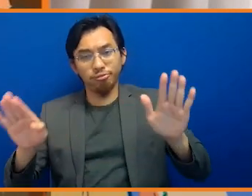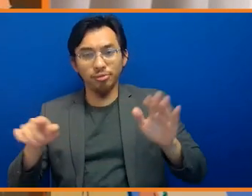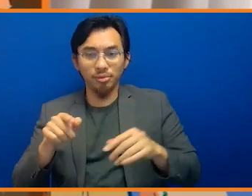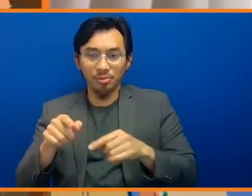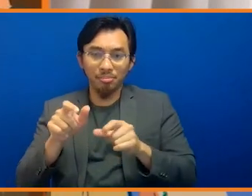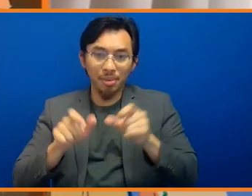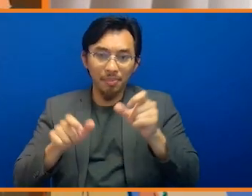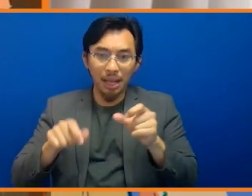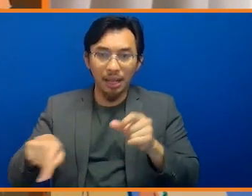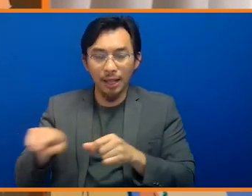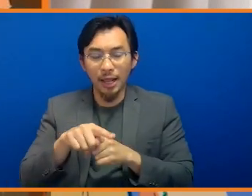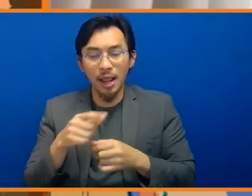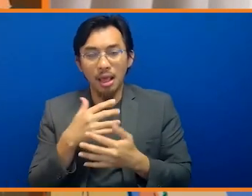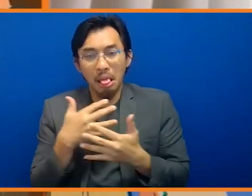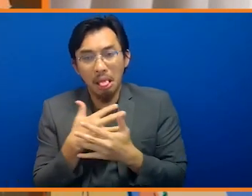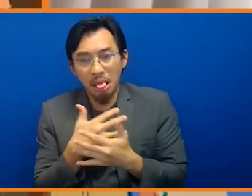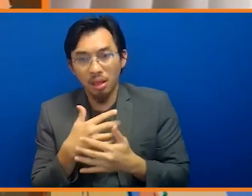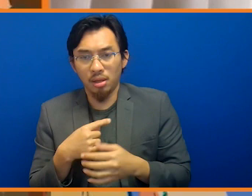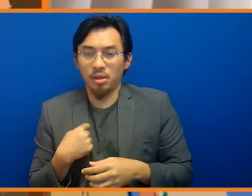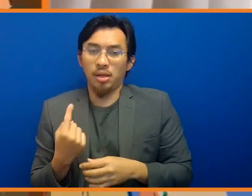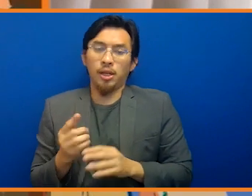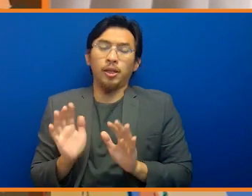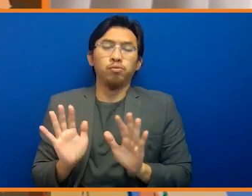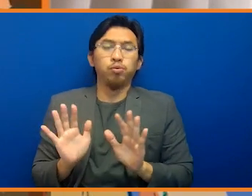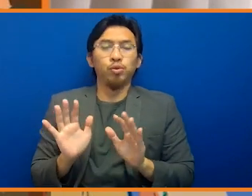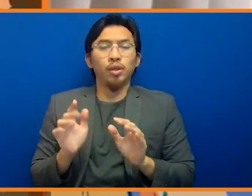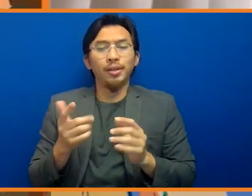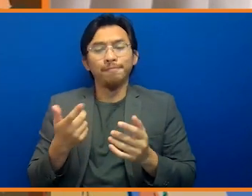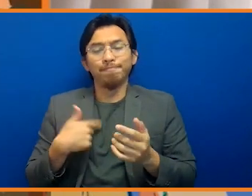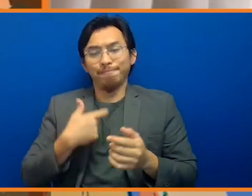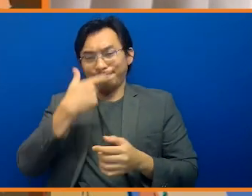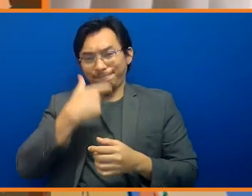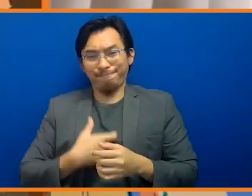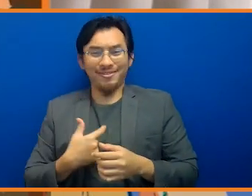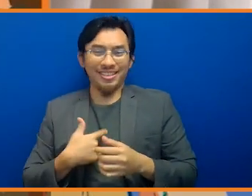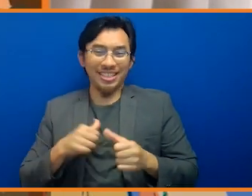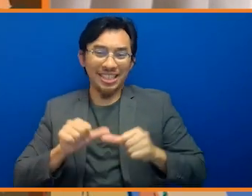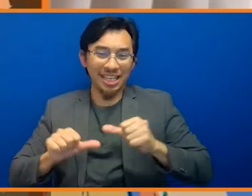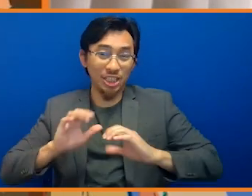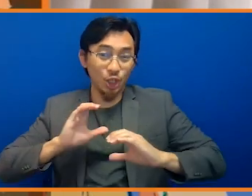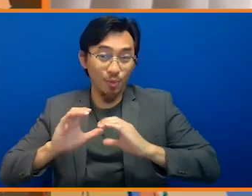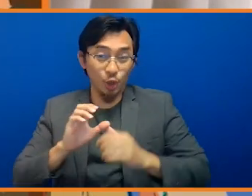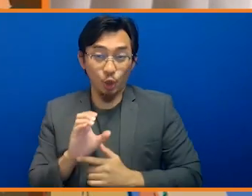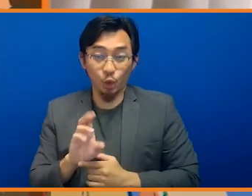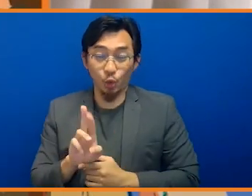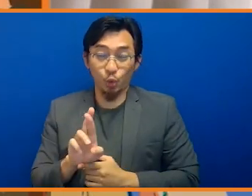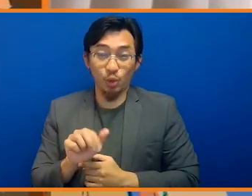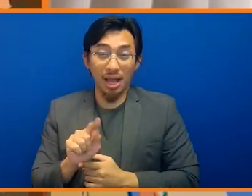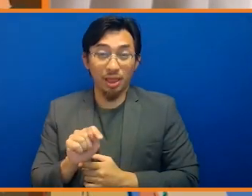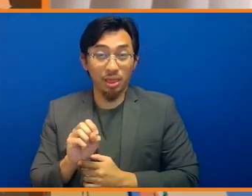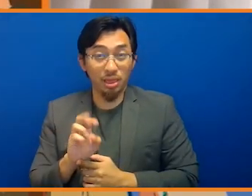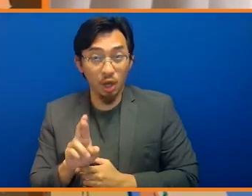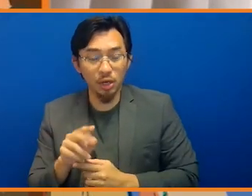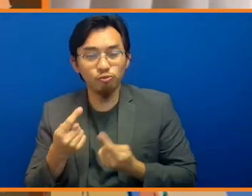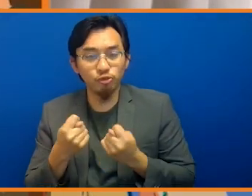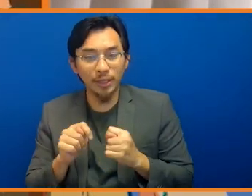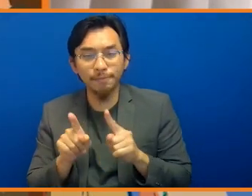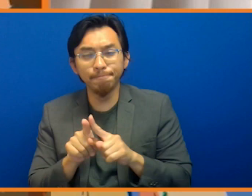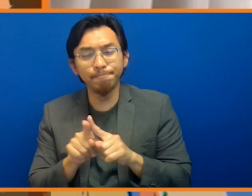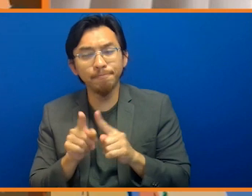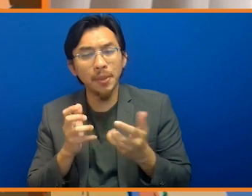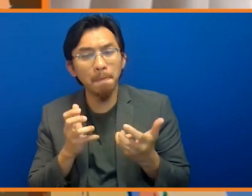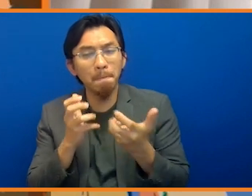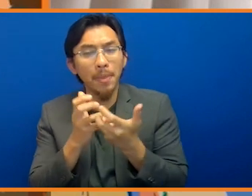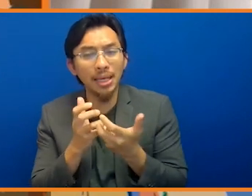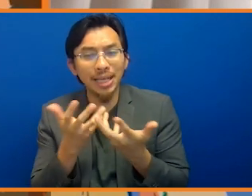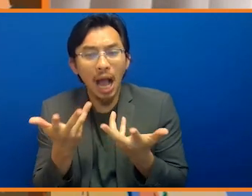participants going to be frightened, which we should not. And as a science communicators or a creator, try to merge onto the how